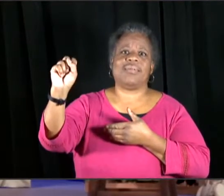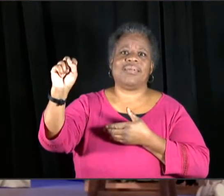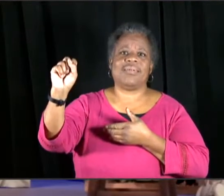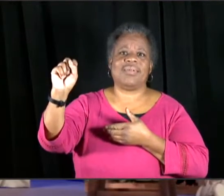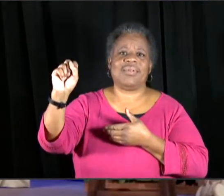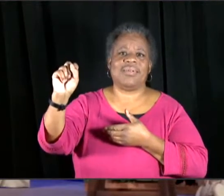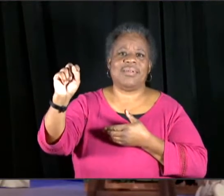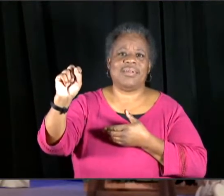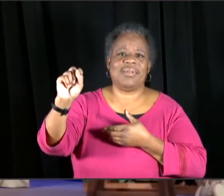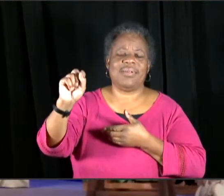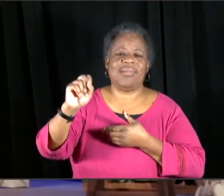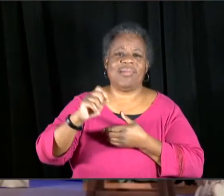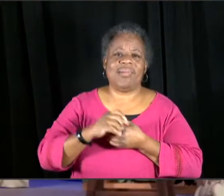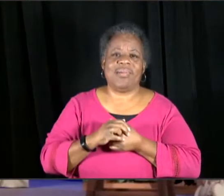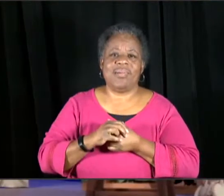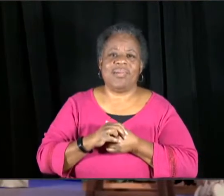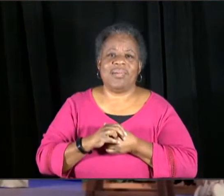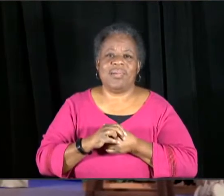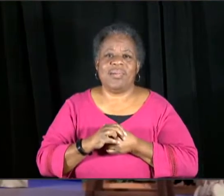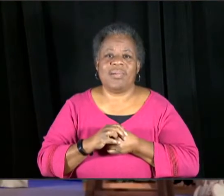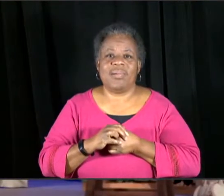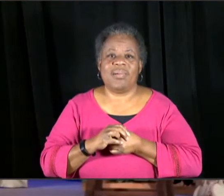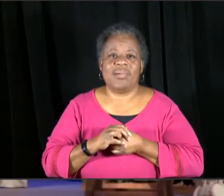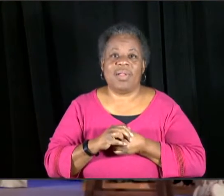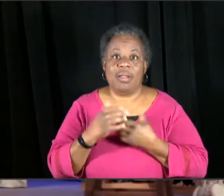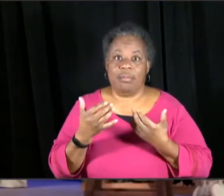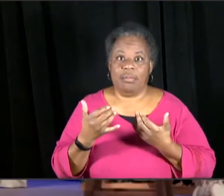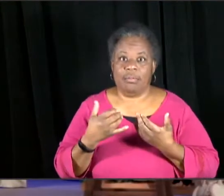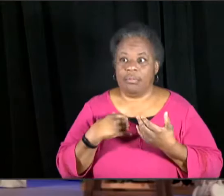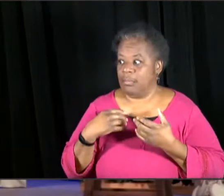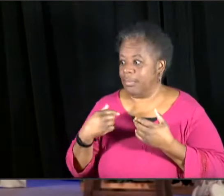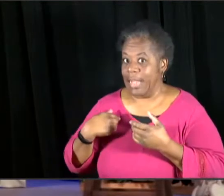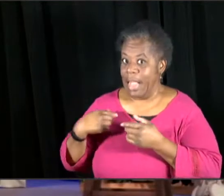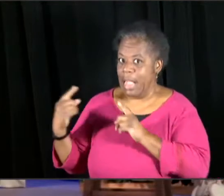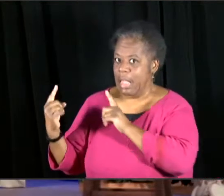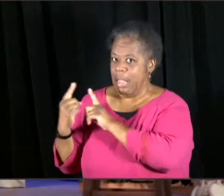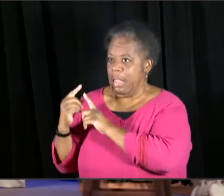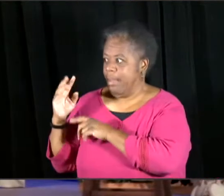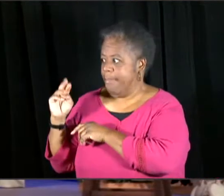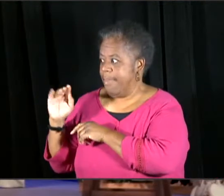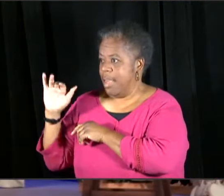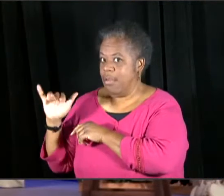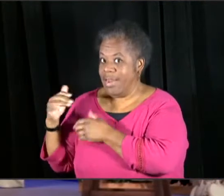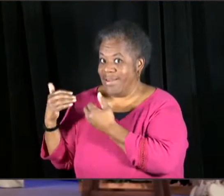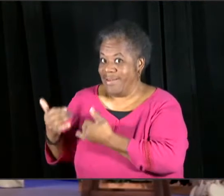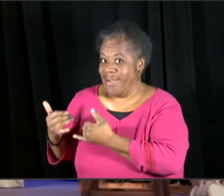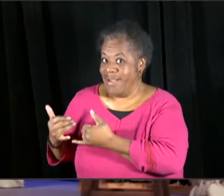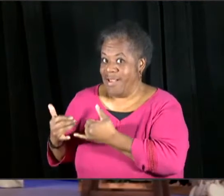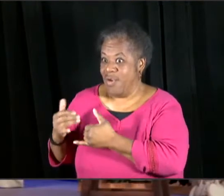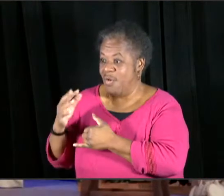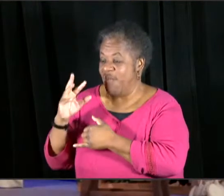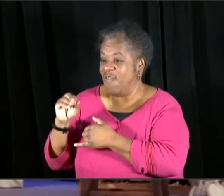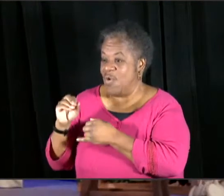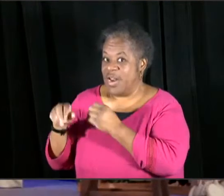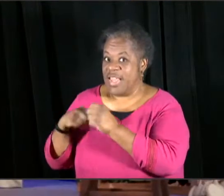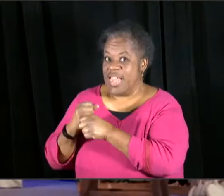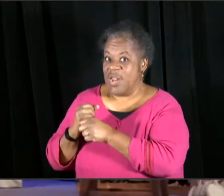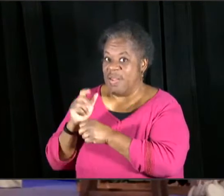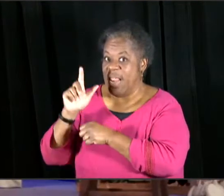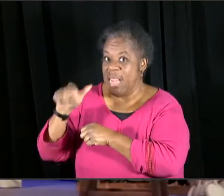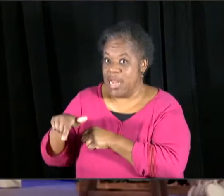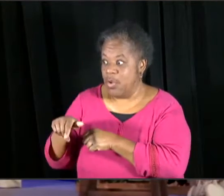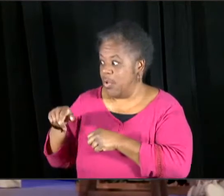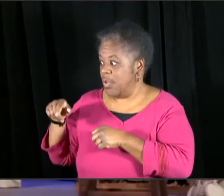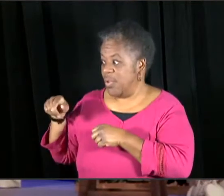Now, make no mistake, though, the woman I met 40 years later had seen a lot more life. She'd watched her